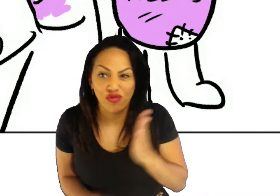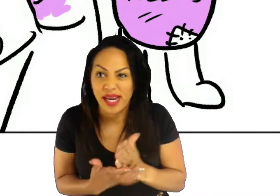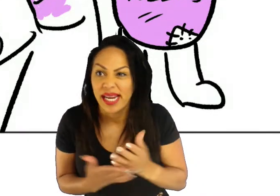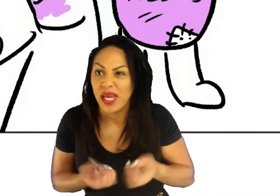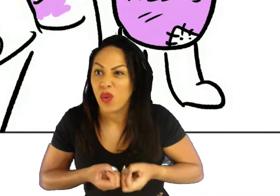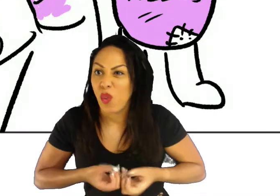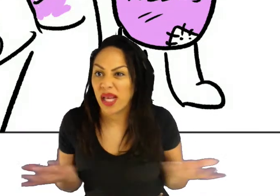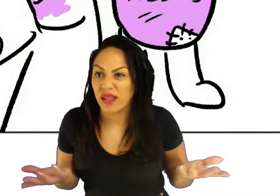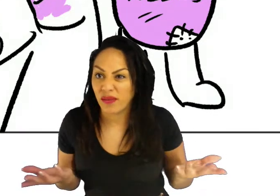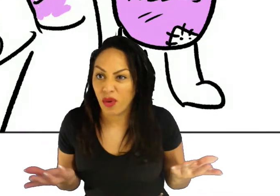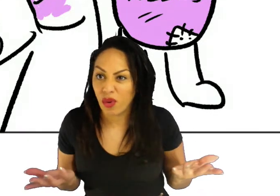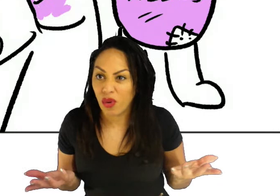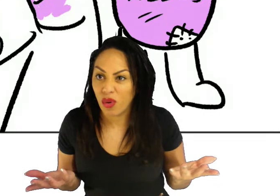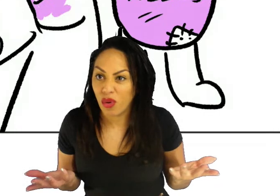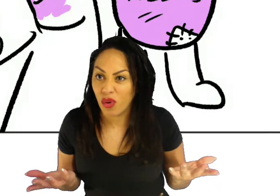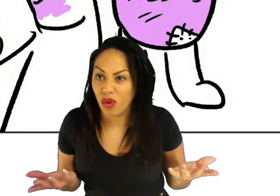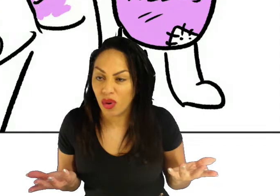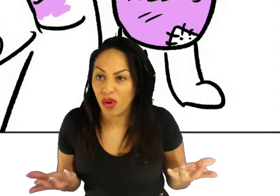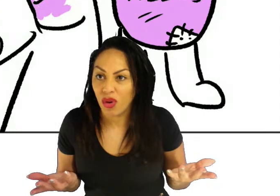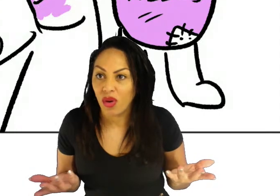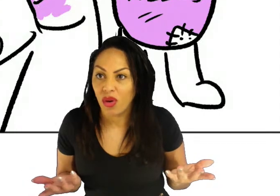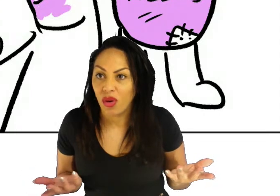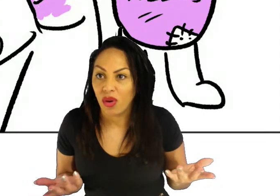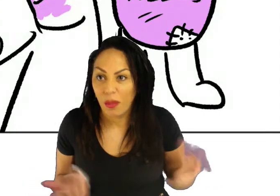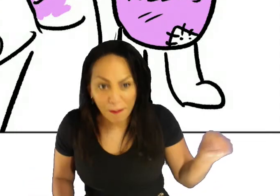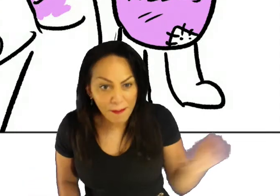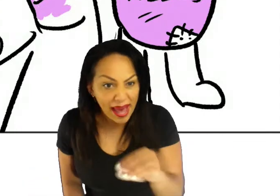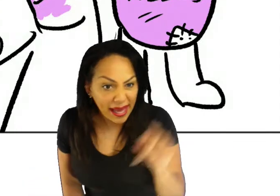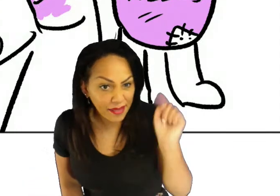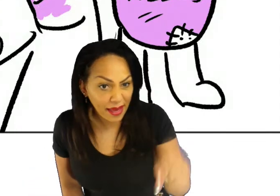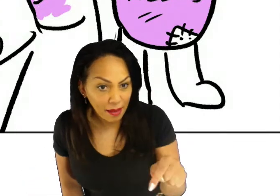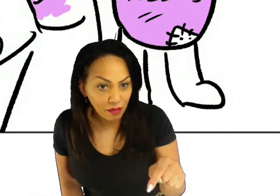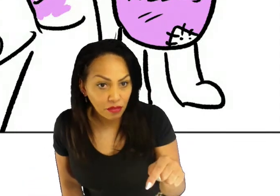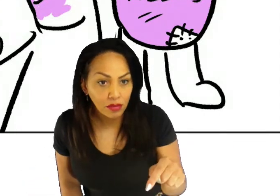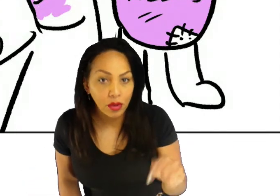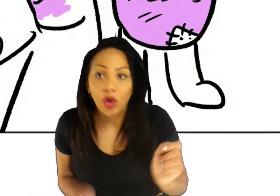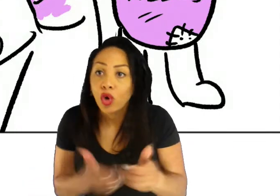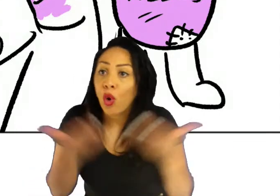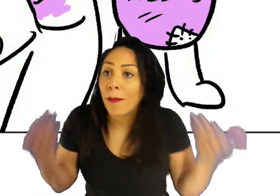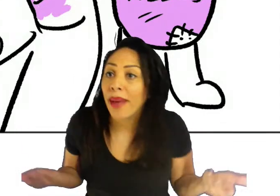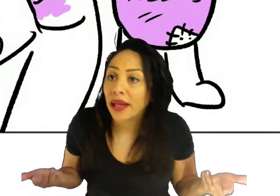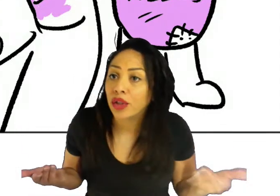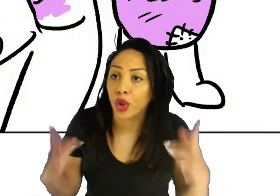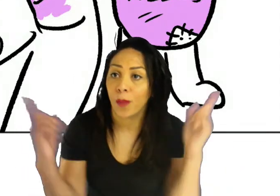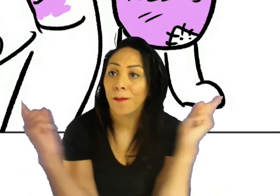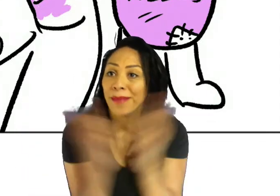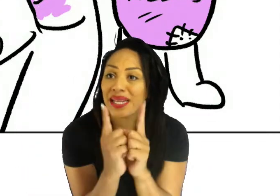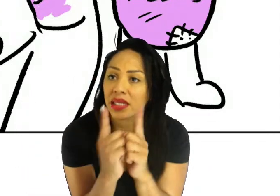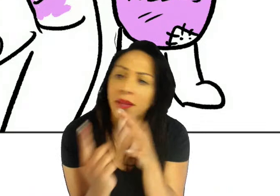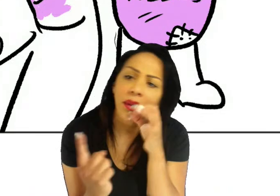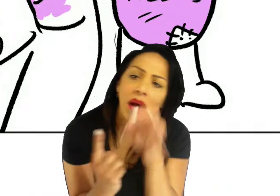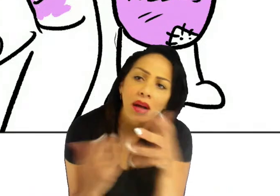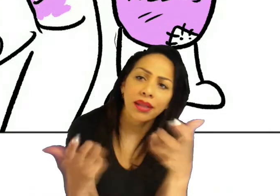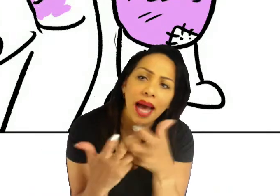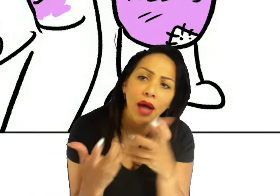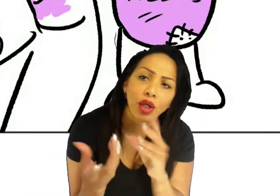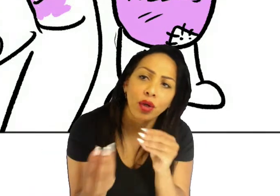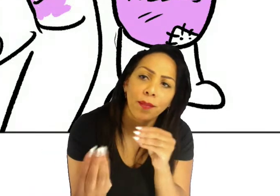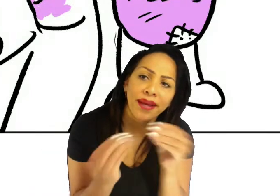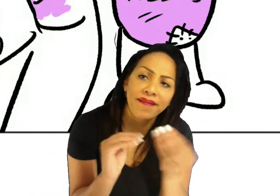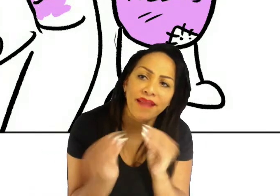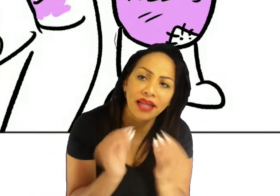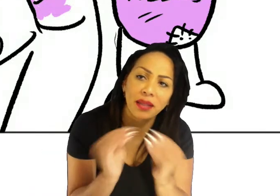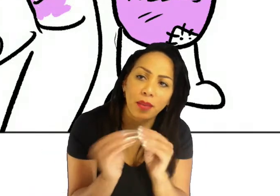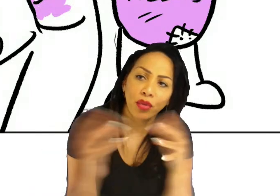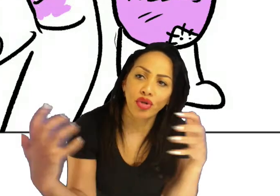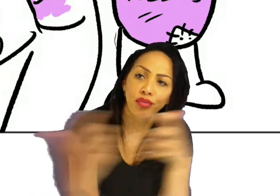spend some time identifying their needs and exploring how to meet them. You might not be able to meet every need, but you're never going to